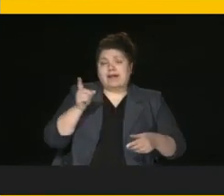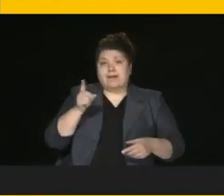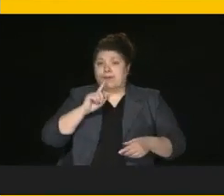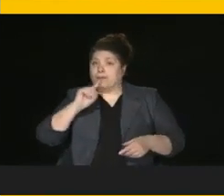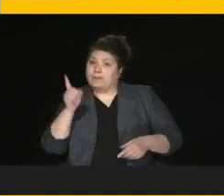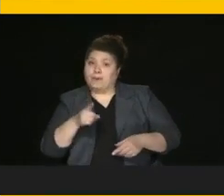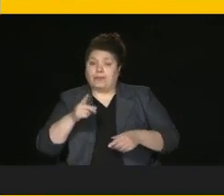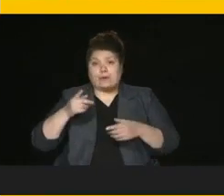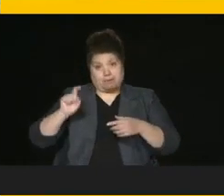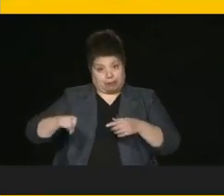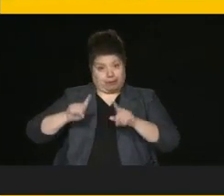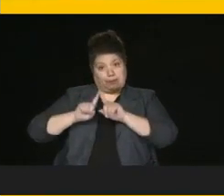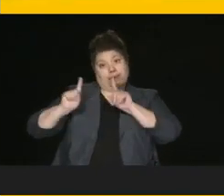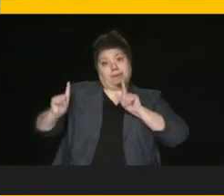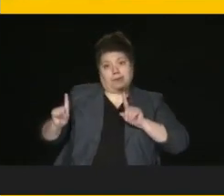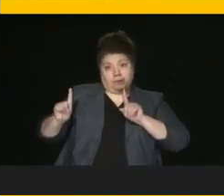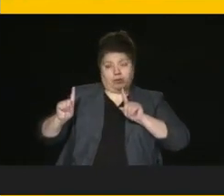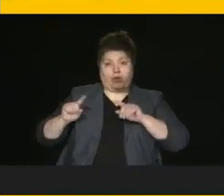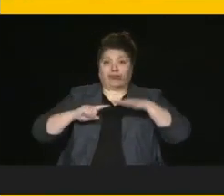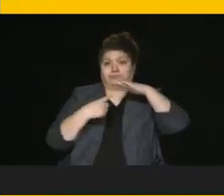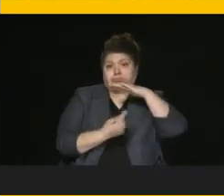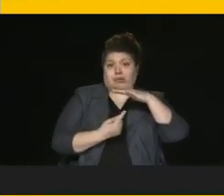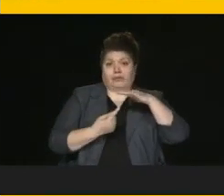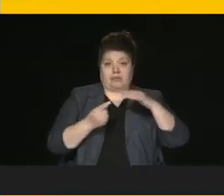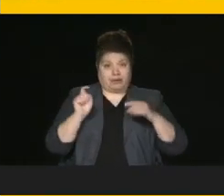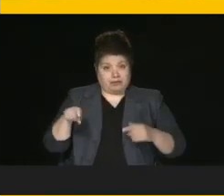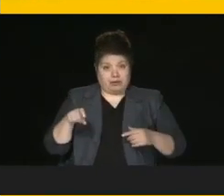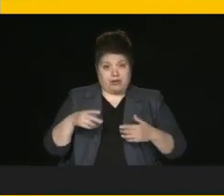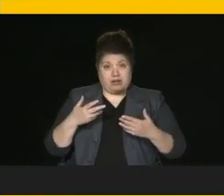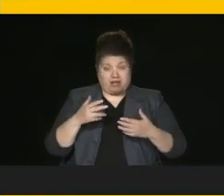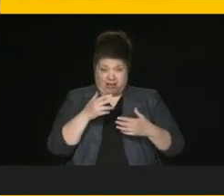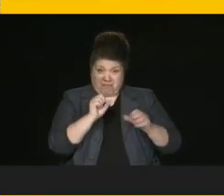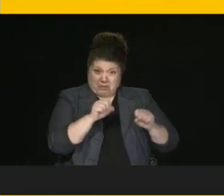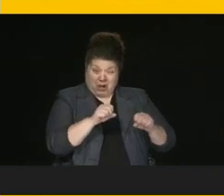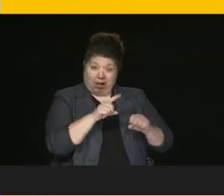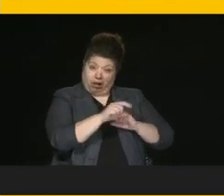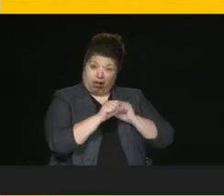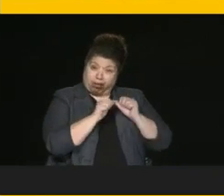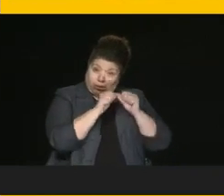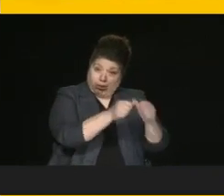It could last until December then, based on my understanding.